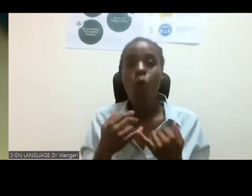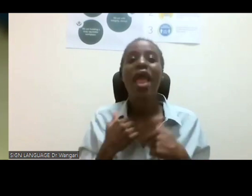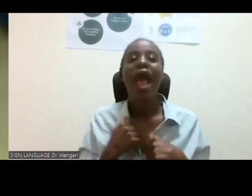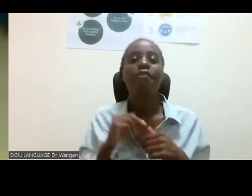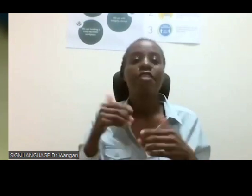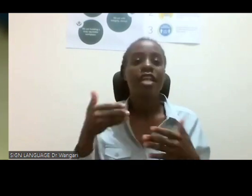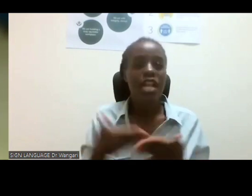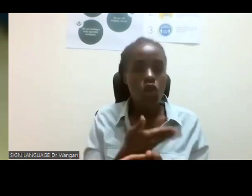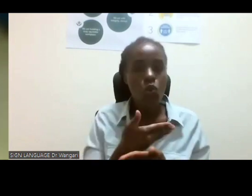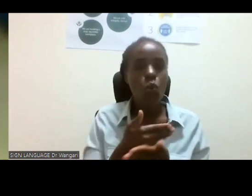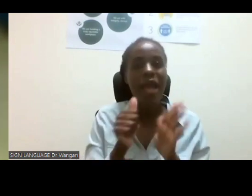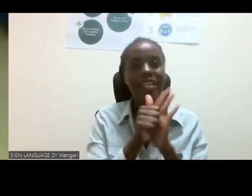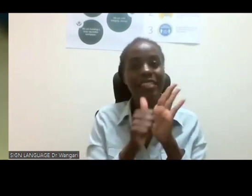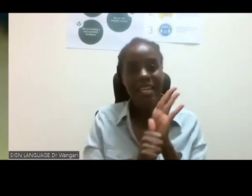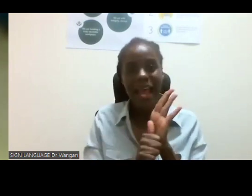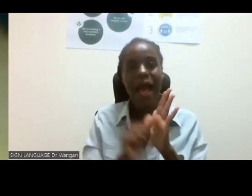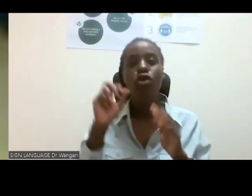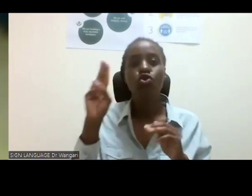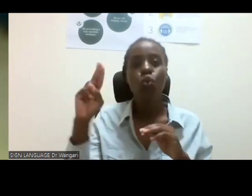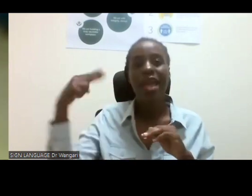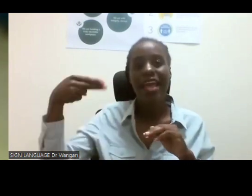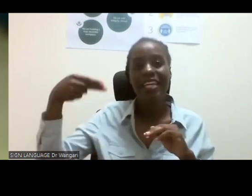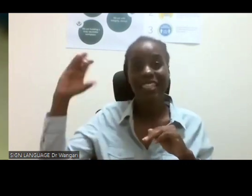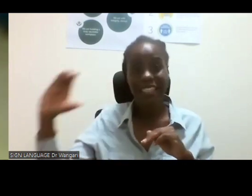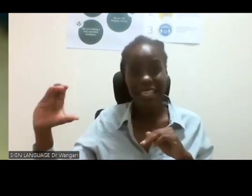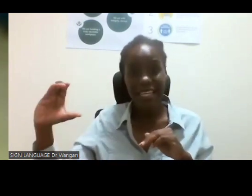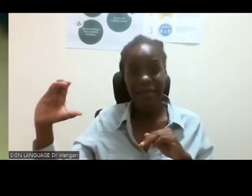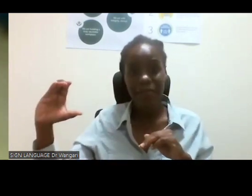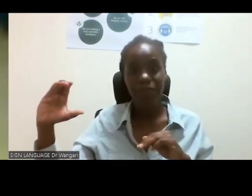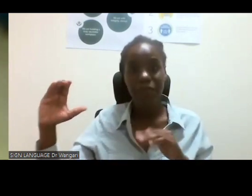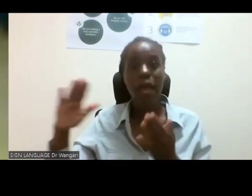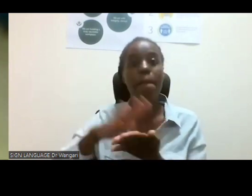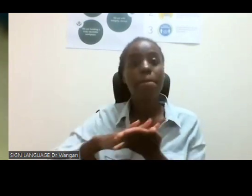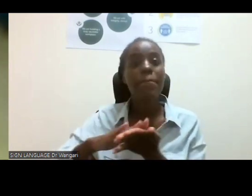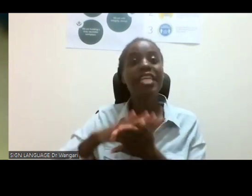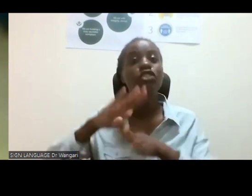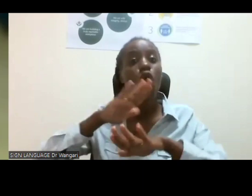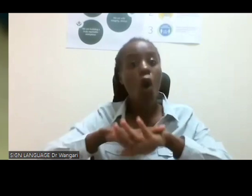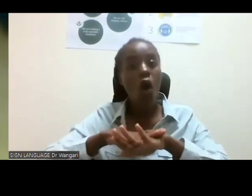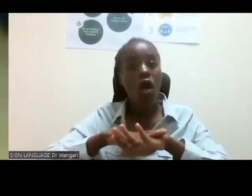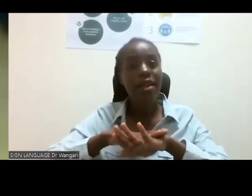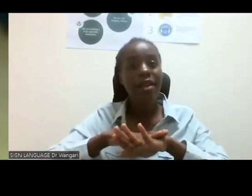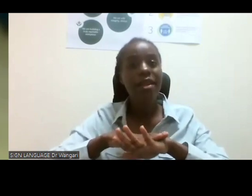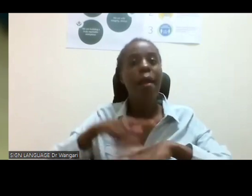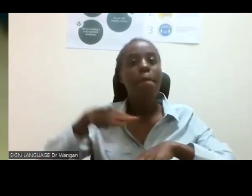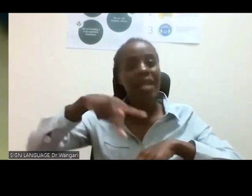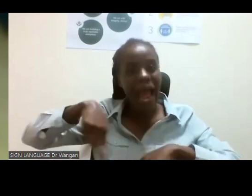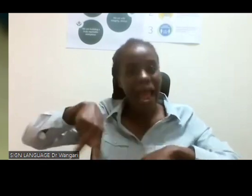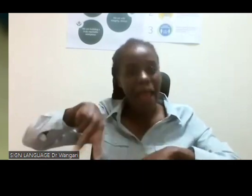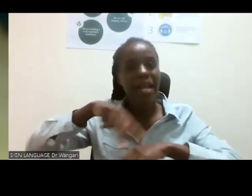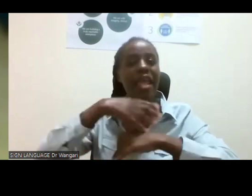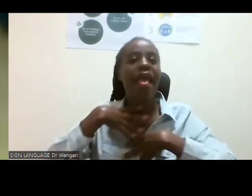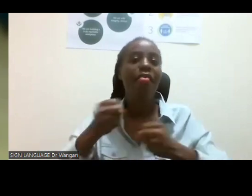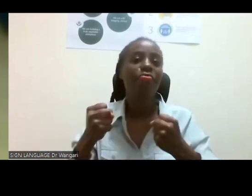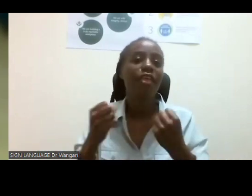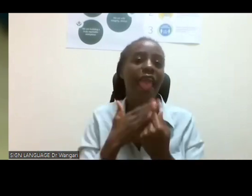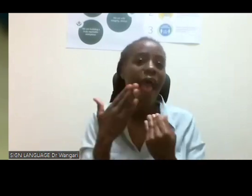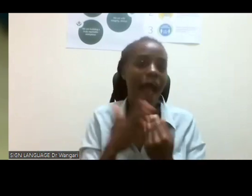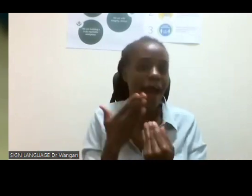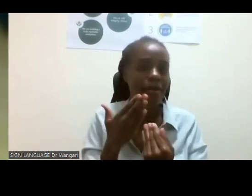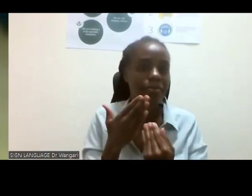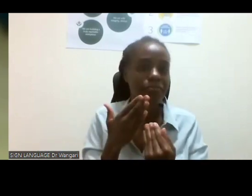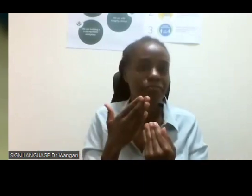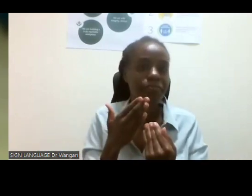the UHC and primary, based on a platform of primary healthcare. And where now we